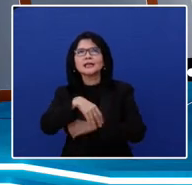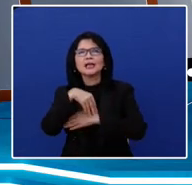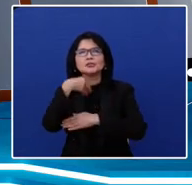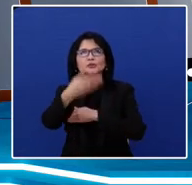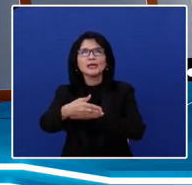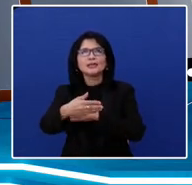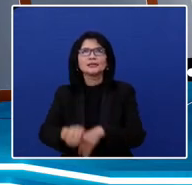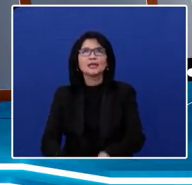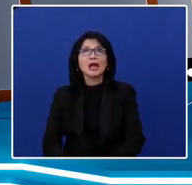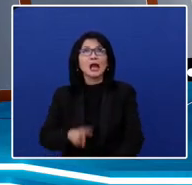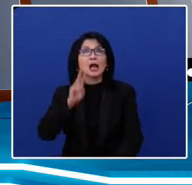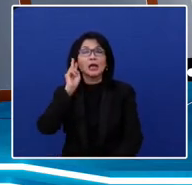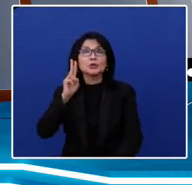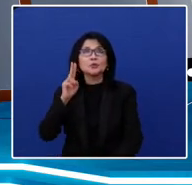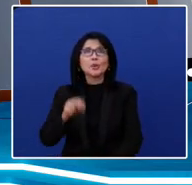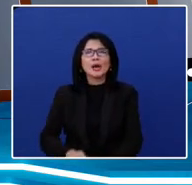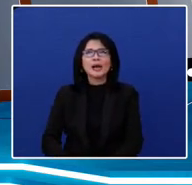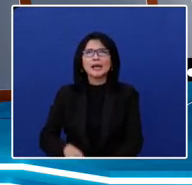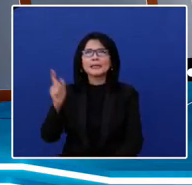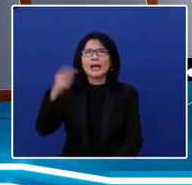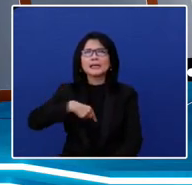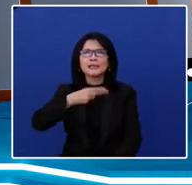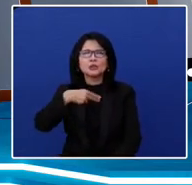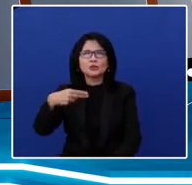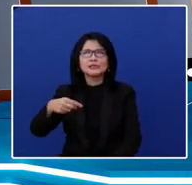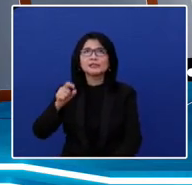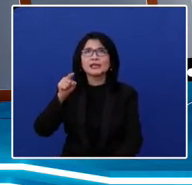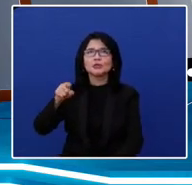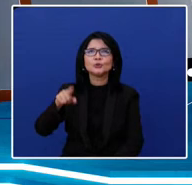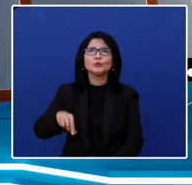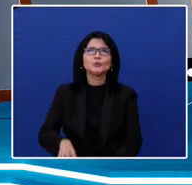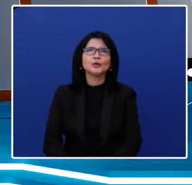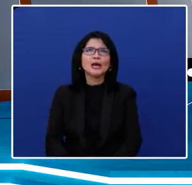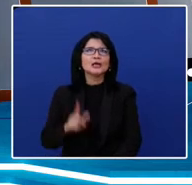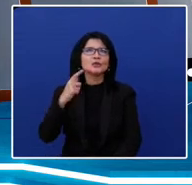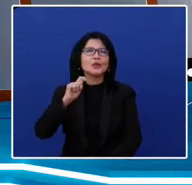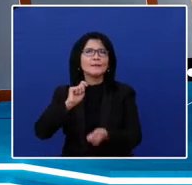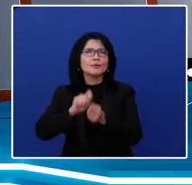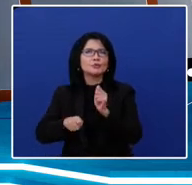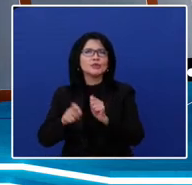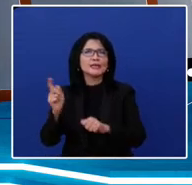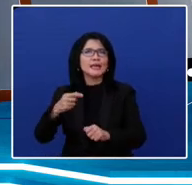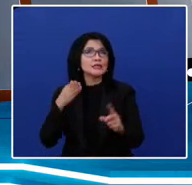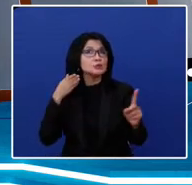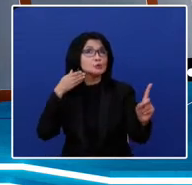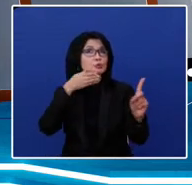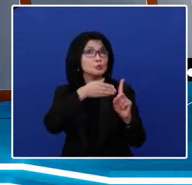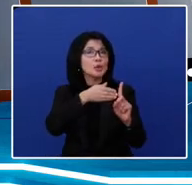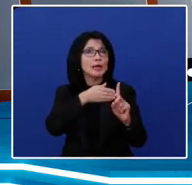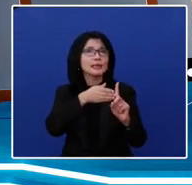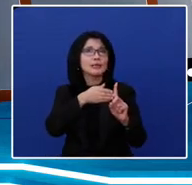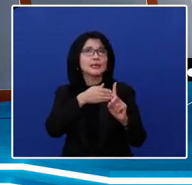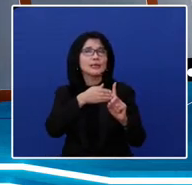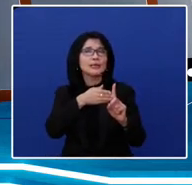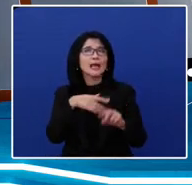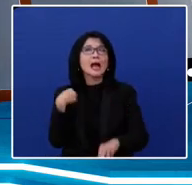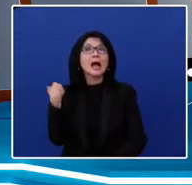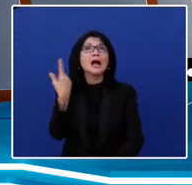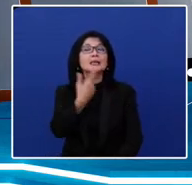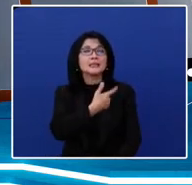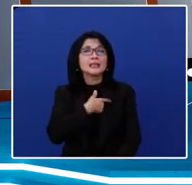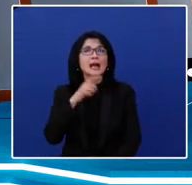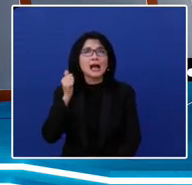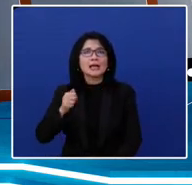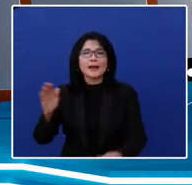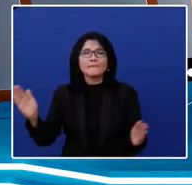of Indonesia is the manifestation of our goals scored infrastructure development in Indonesia is able to be the